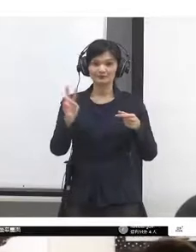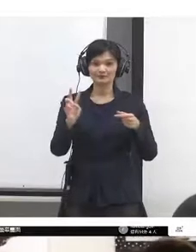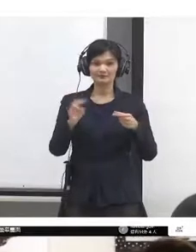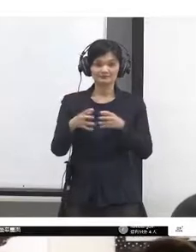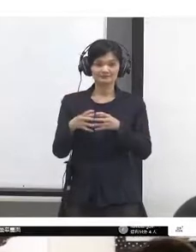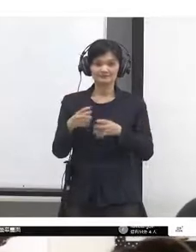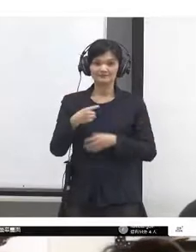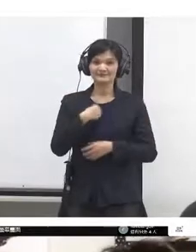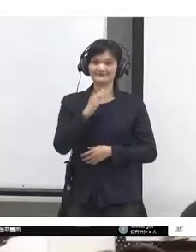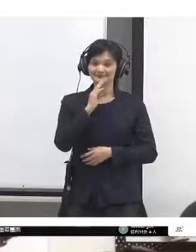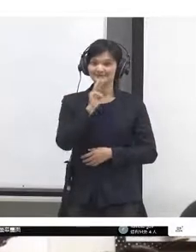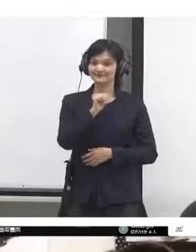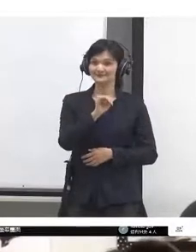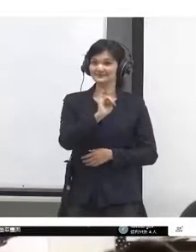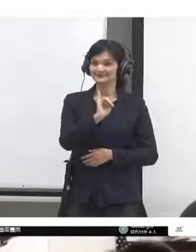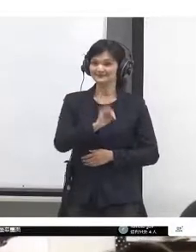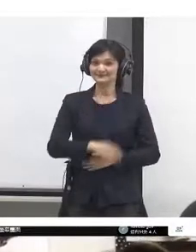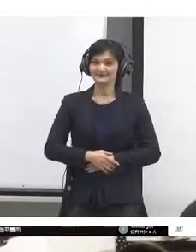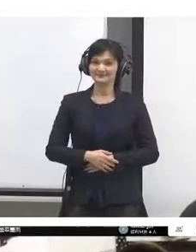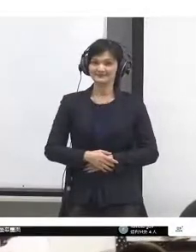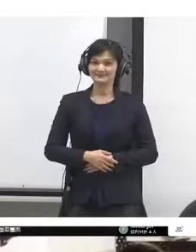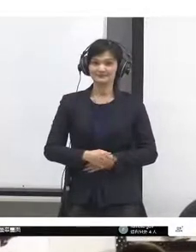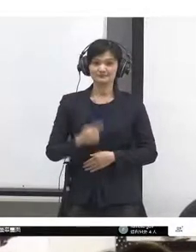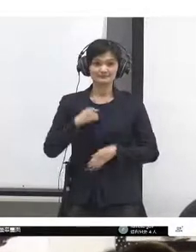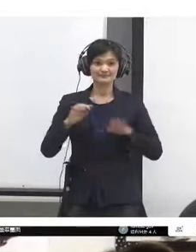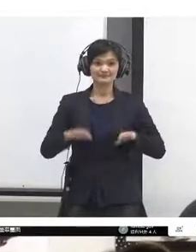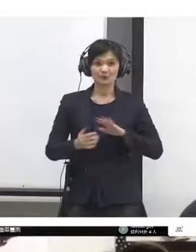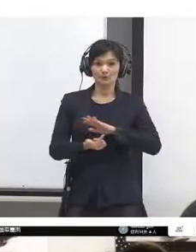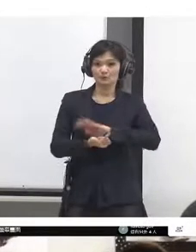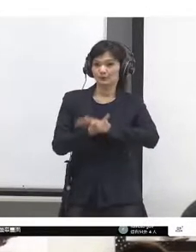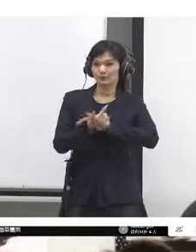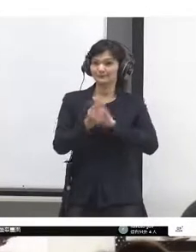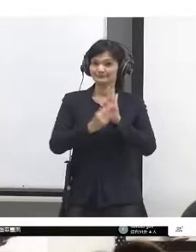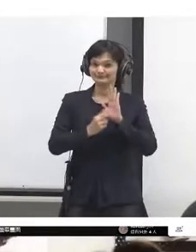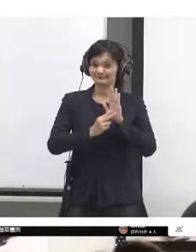And I want to quickly introducing the